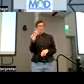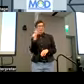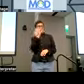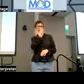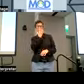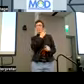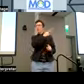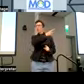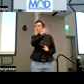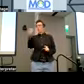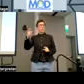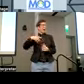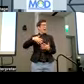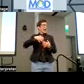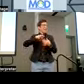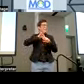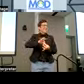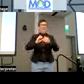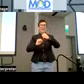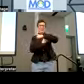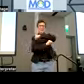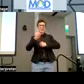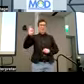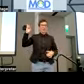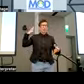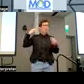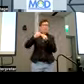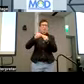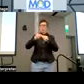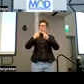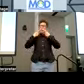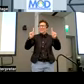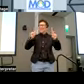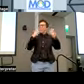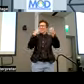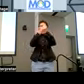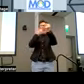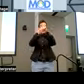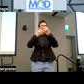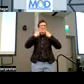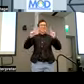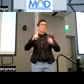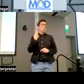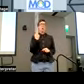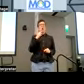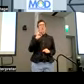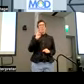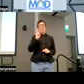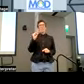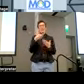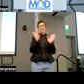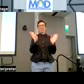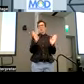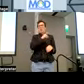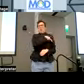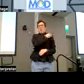because you have the roots, you have the foundation, you have the successful advocacy. One is Mass General and the